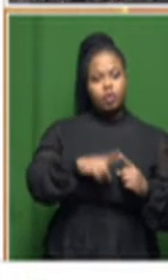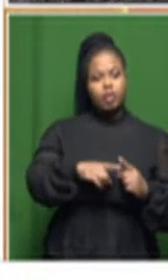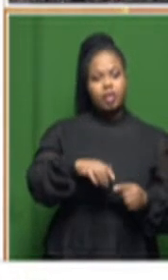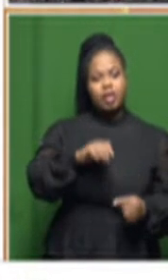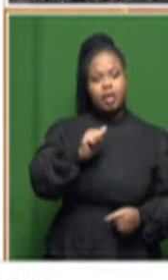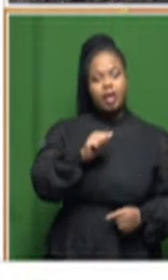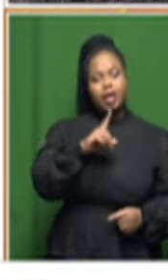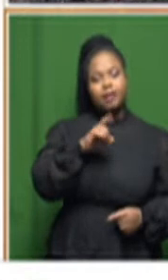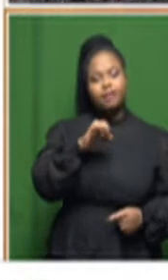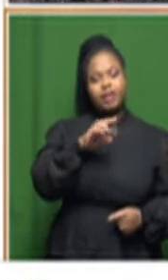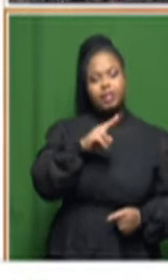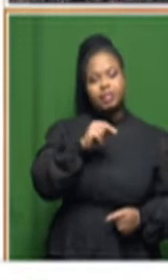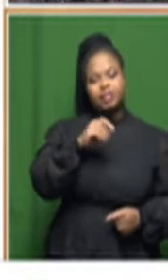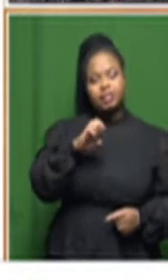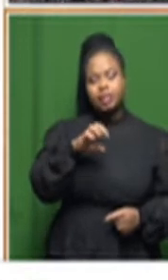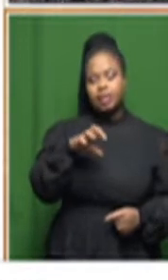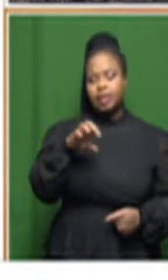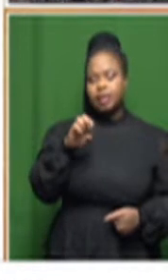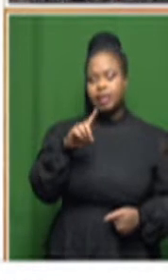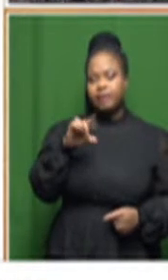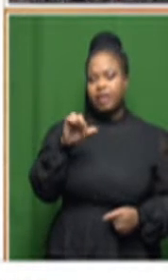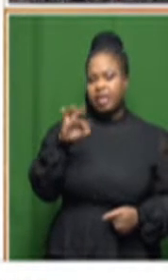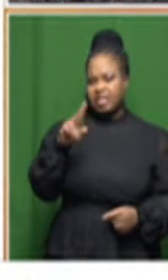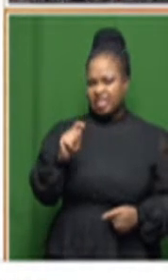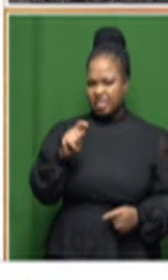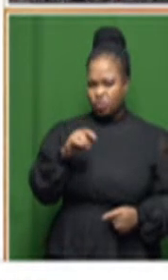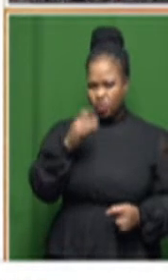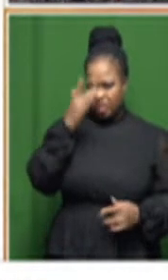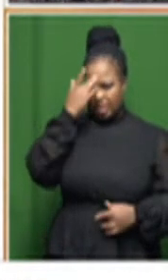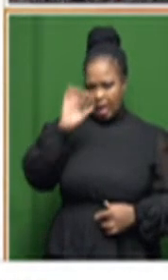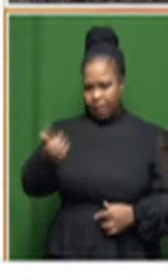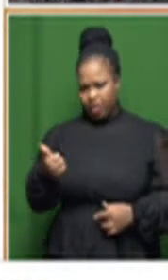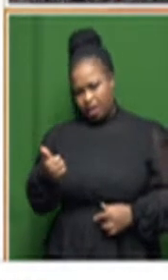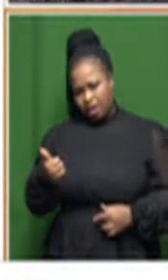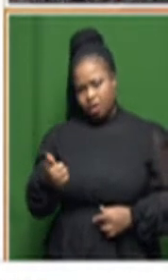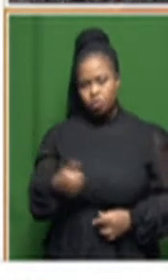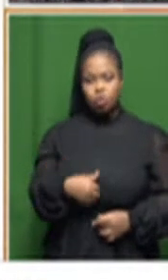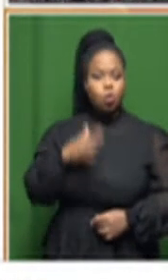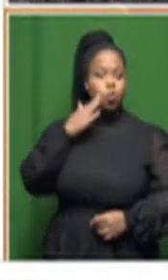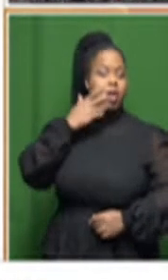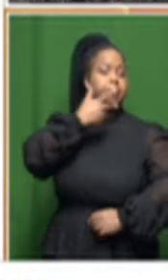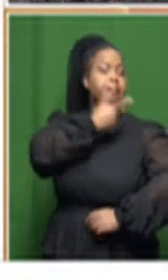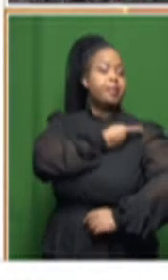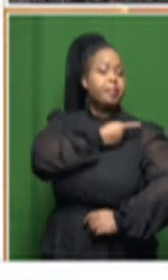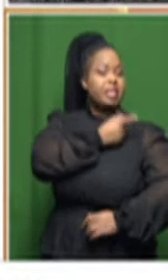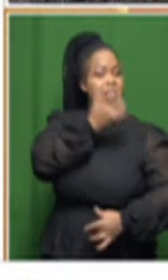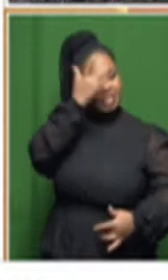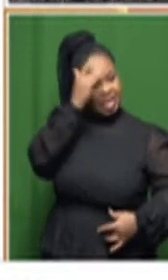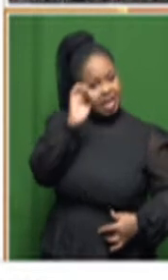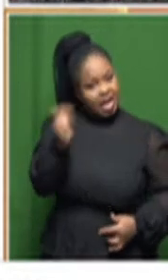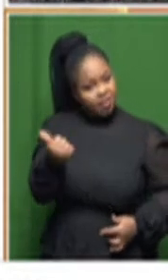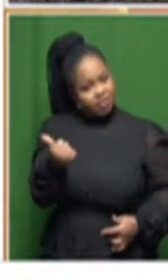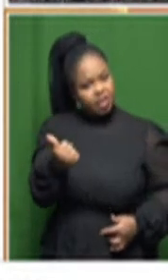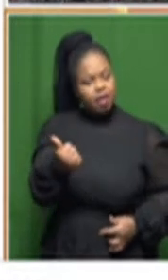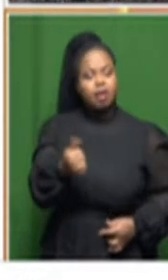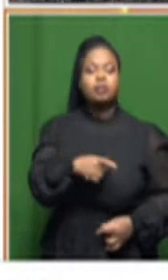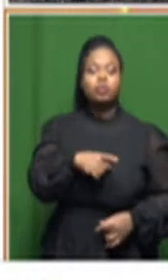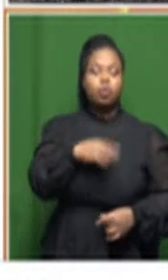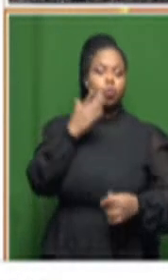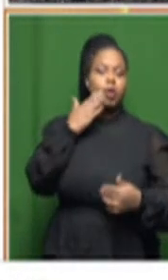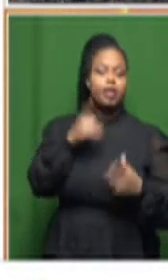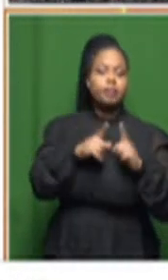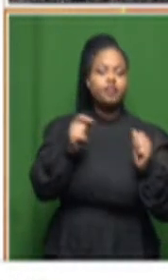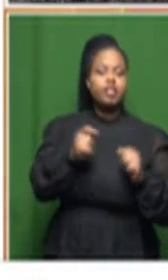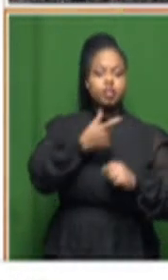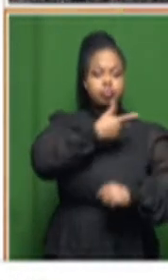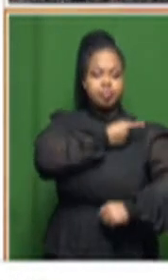following immunization. So any health problem that happens after vaccination is considered an adverse event following